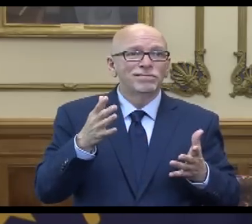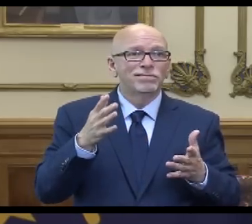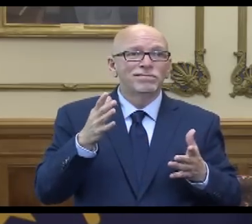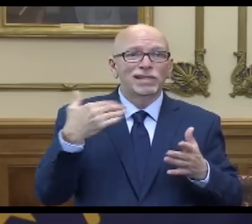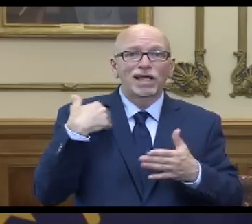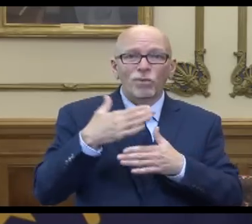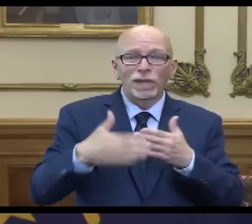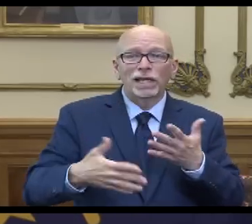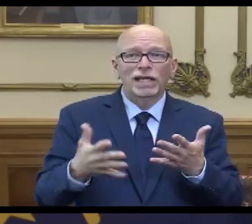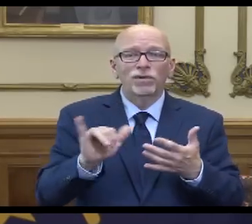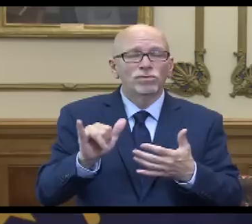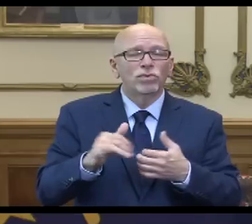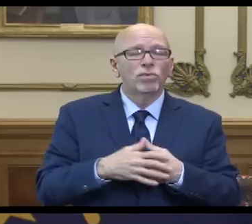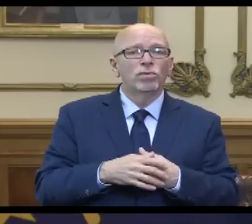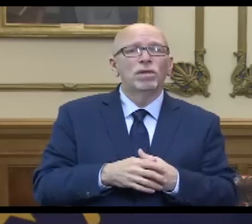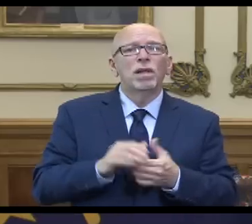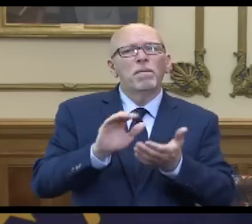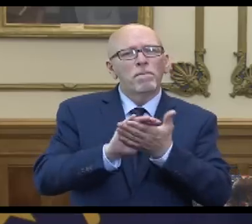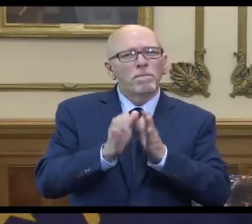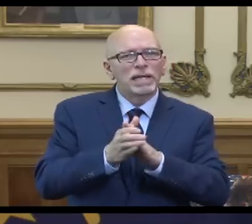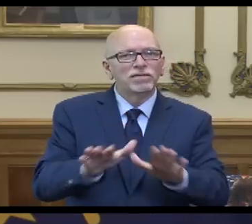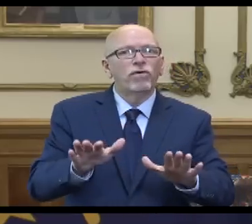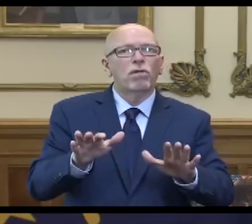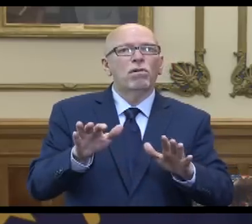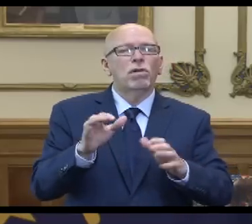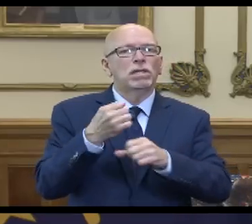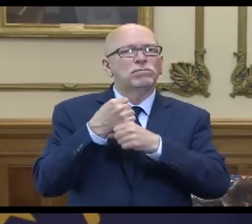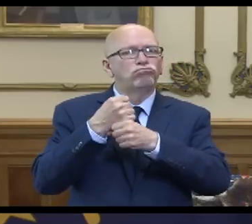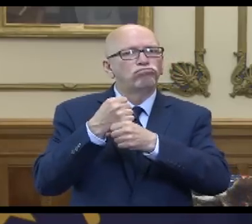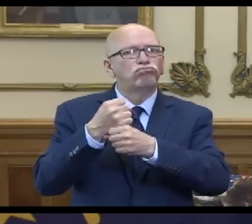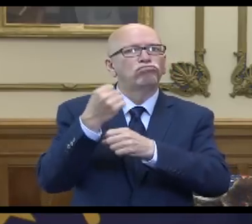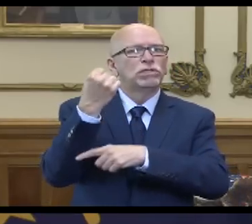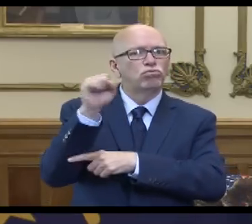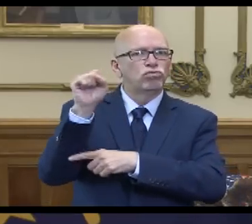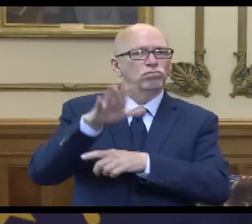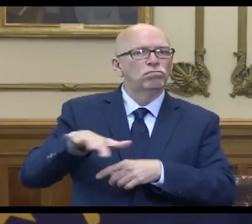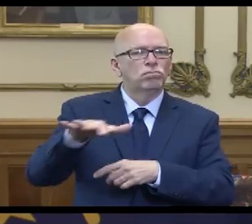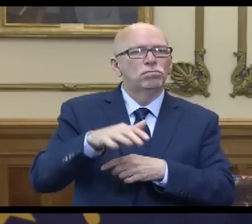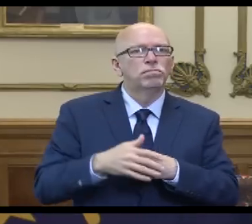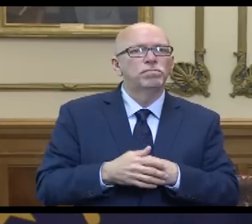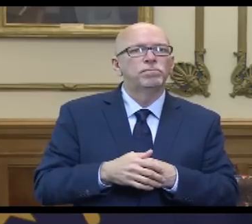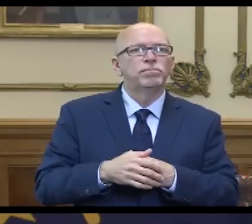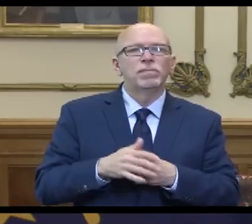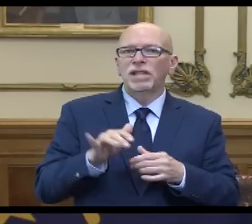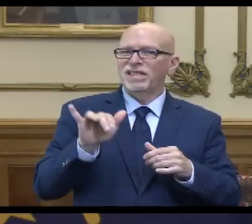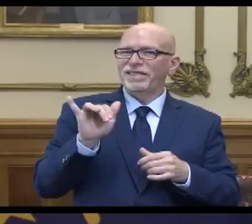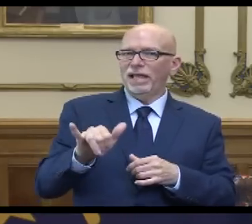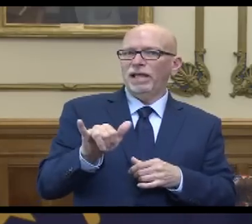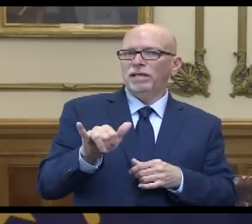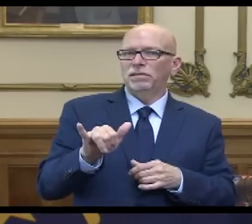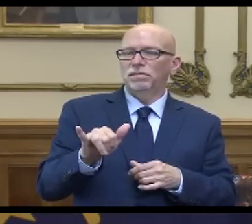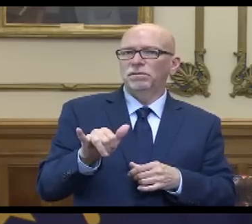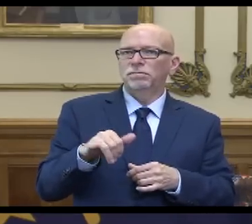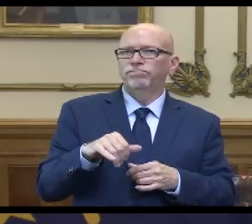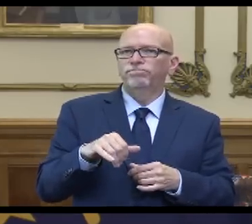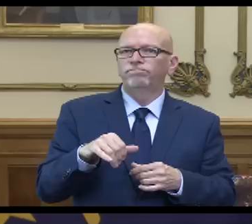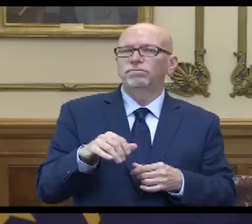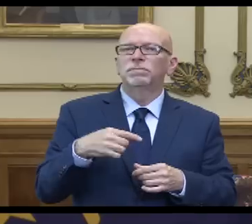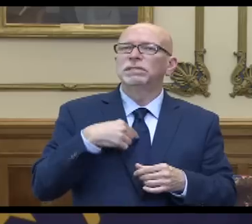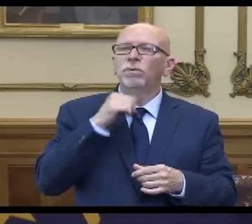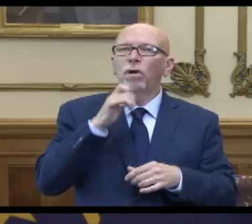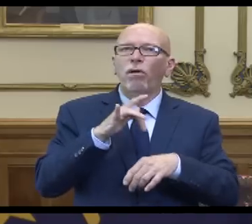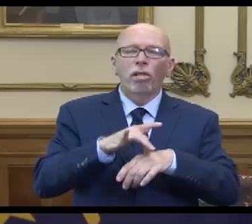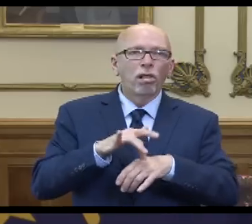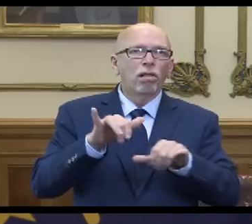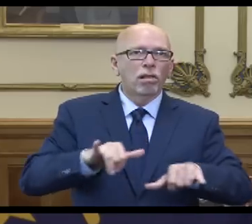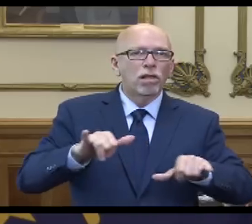over the weekend as well. Peaceful demonstrations. And that is what, again, not to dwell on this, I